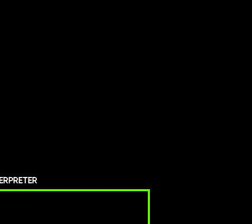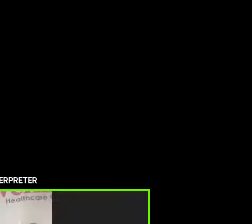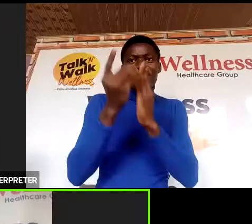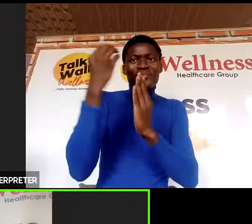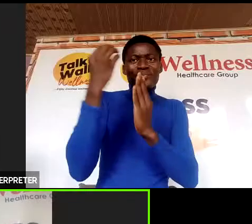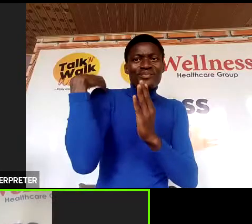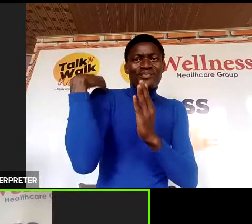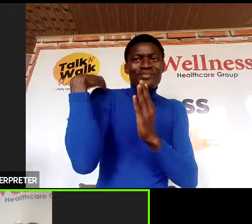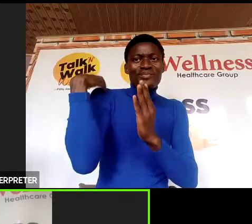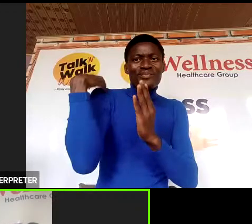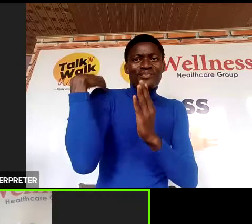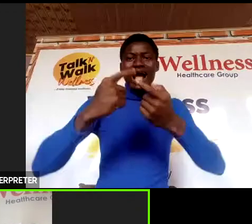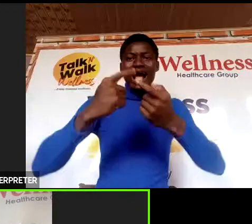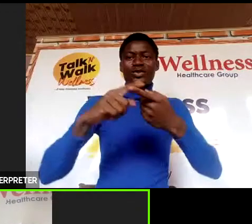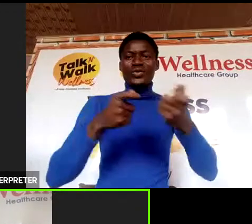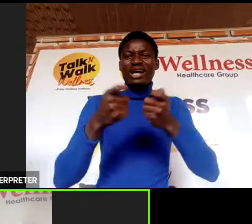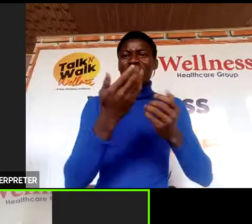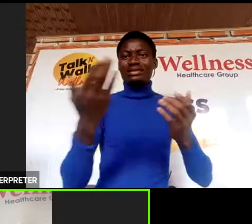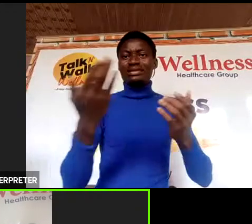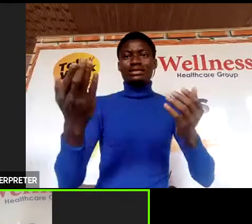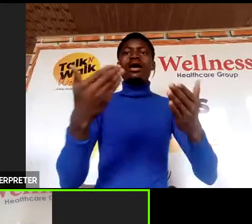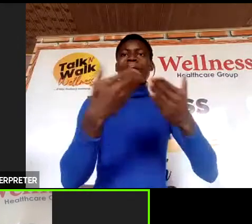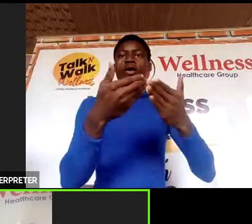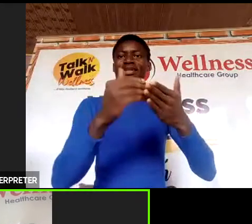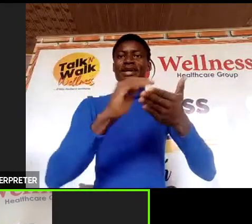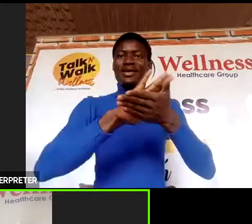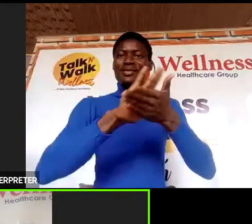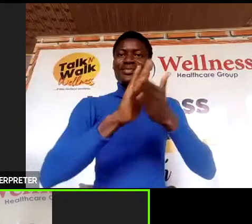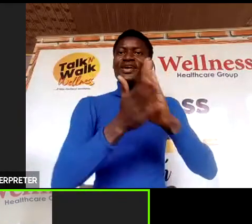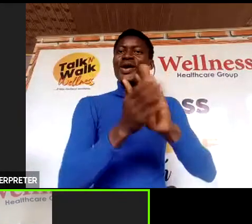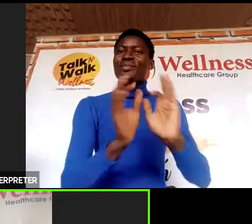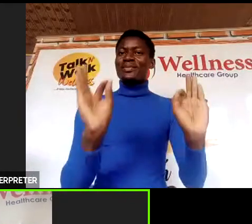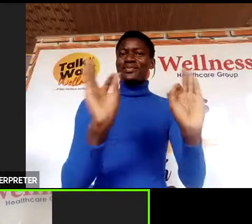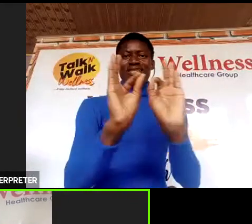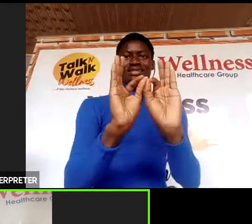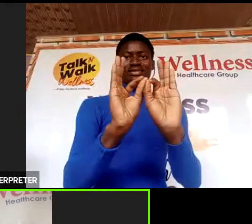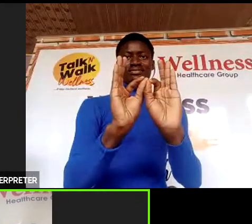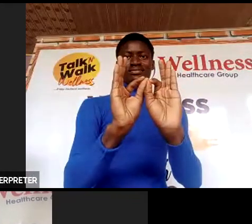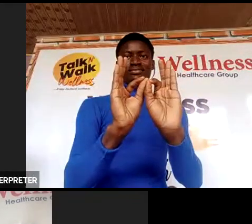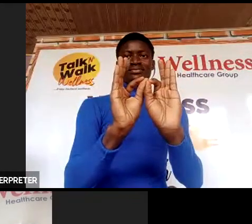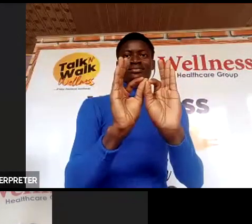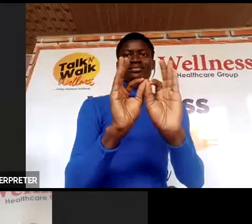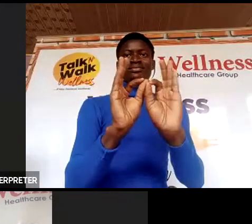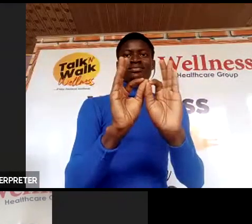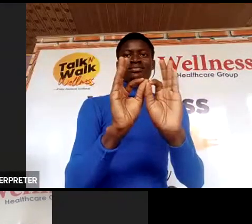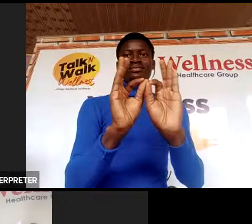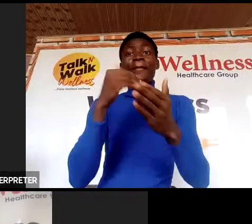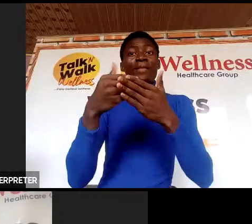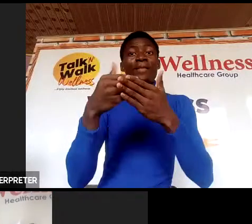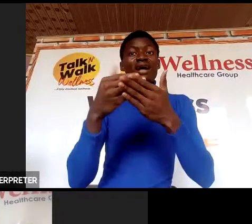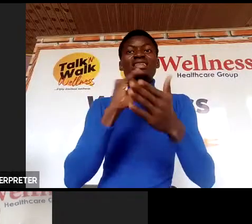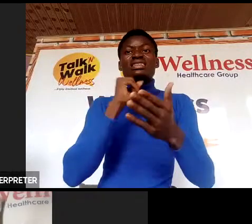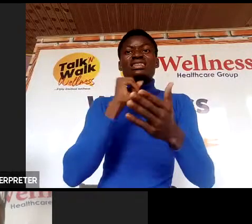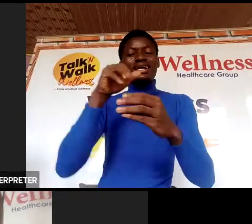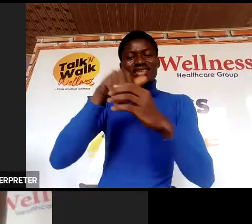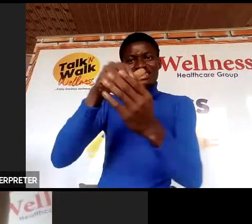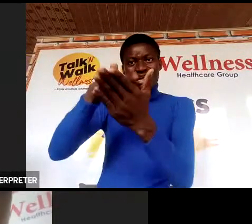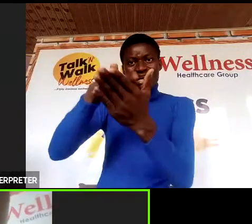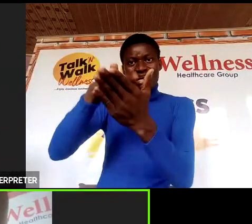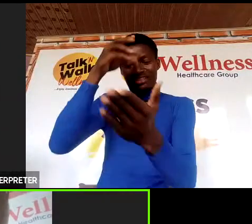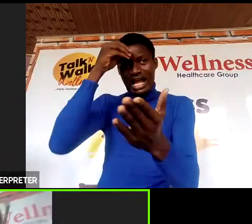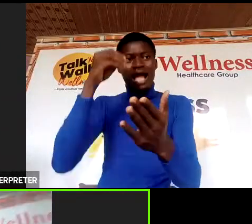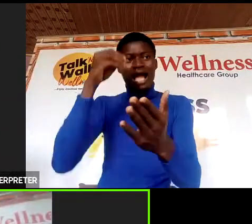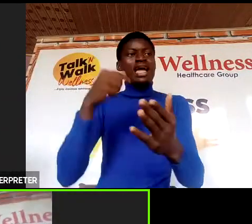becomes important. It's not in the acquisition. That's what you're saying. It's not in the acquisition. Absolutely. Because you can have so much and you're still